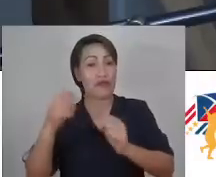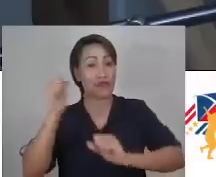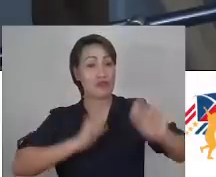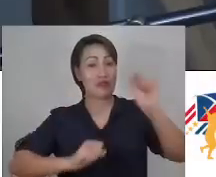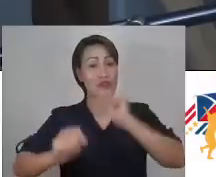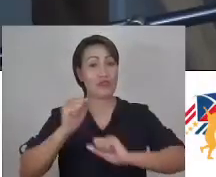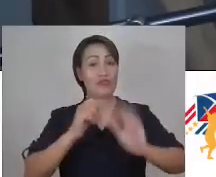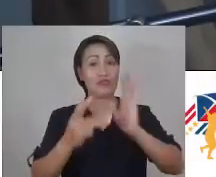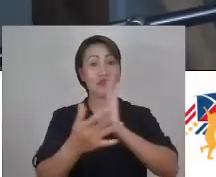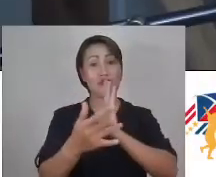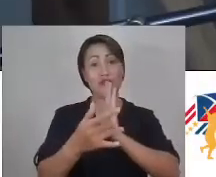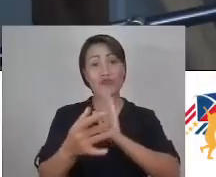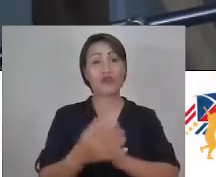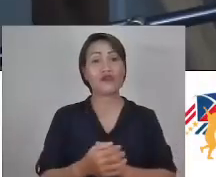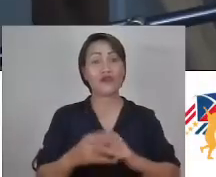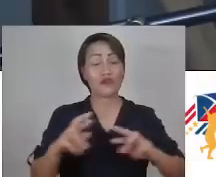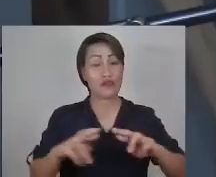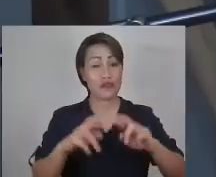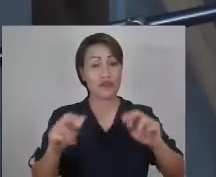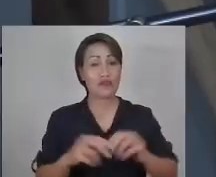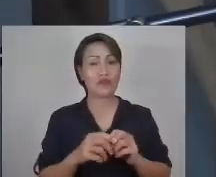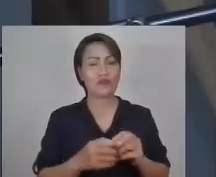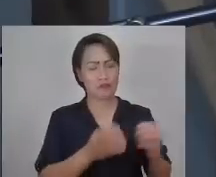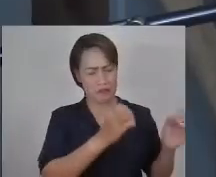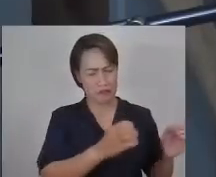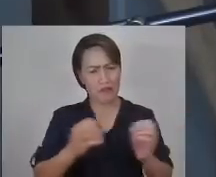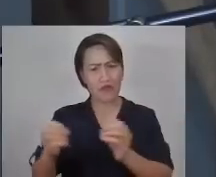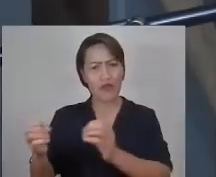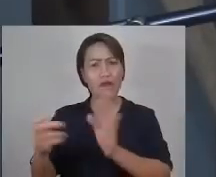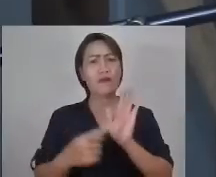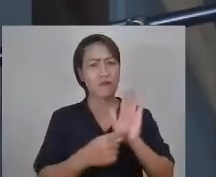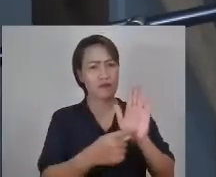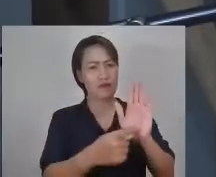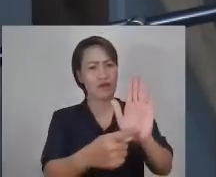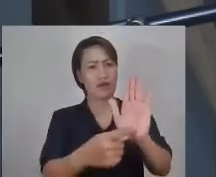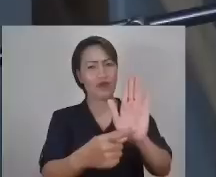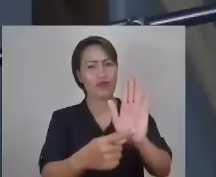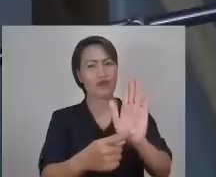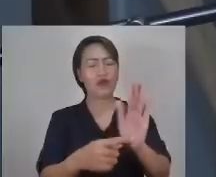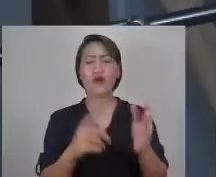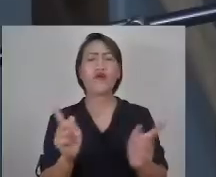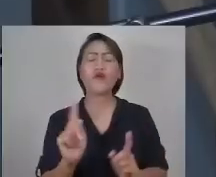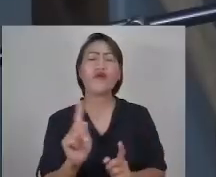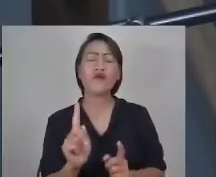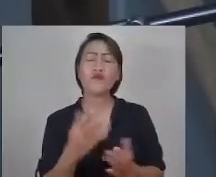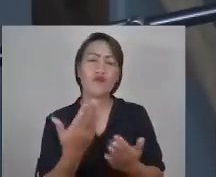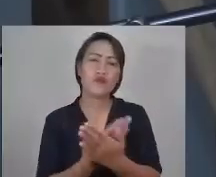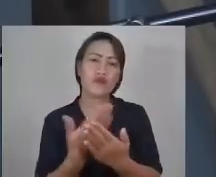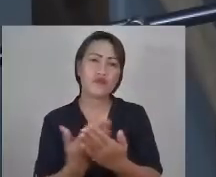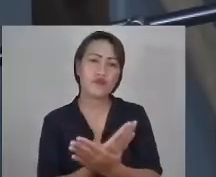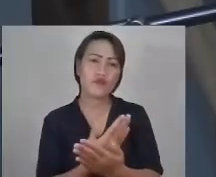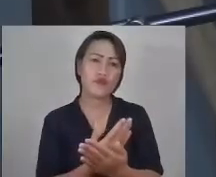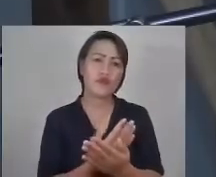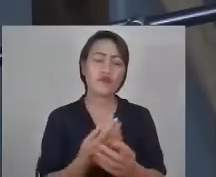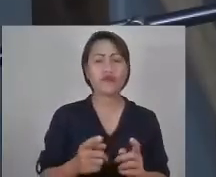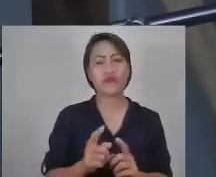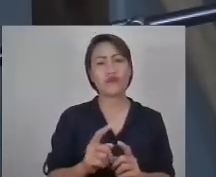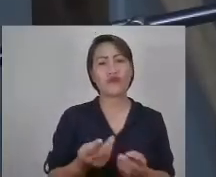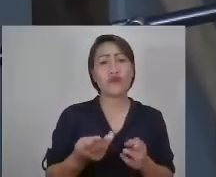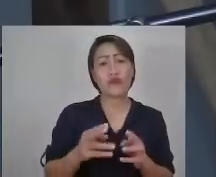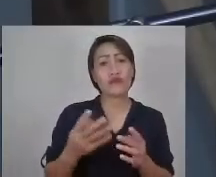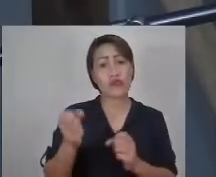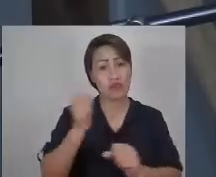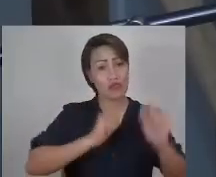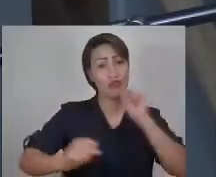innovation organized to showcase the latest in technology products, technologies, and services in